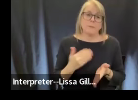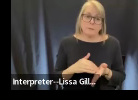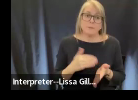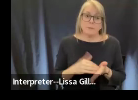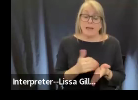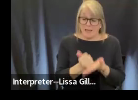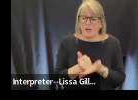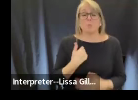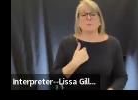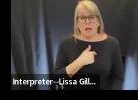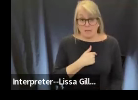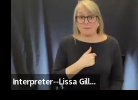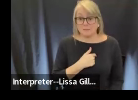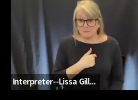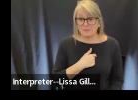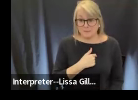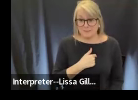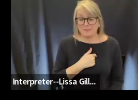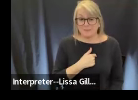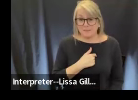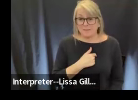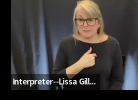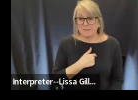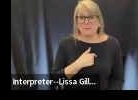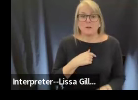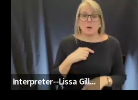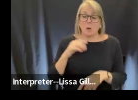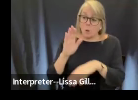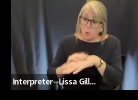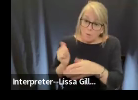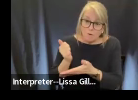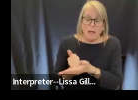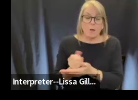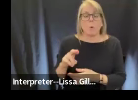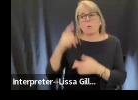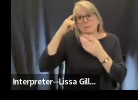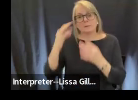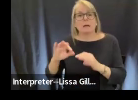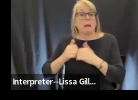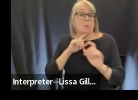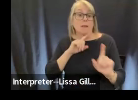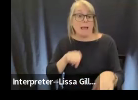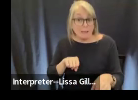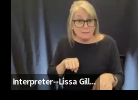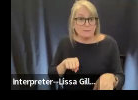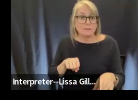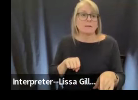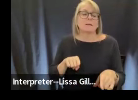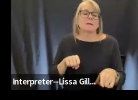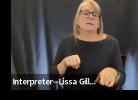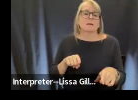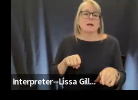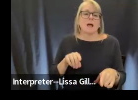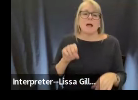us make that call about calling for help or making that decision on how to react is a working smoke